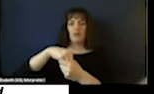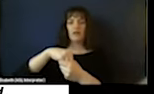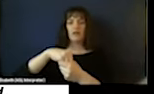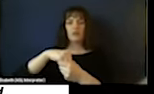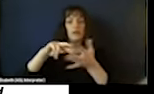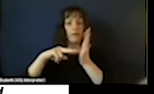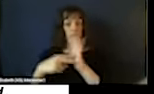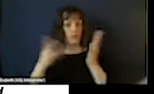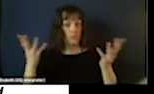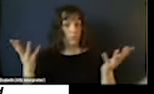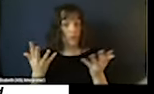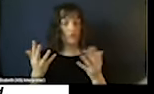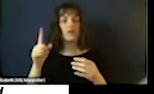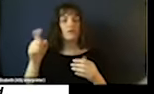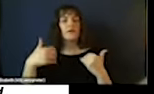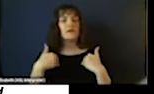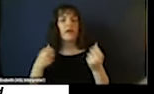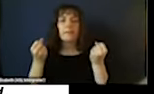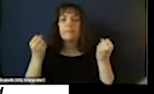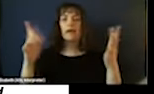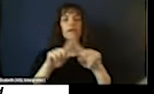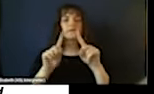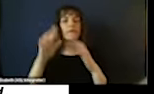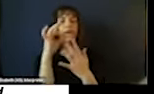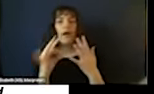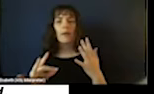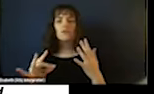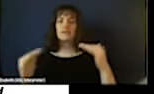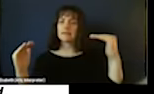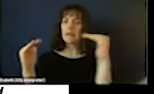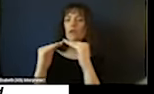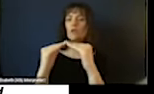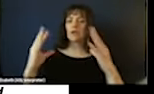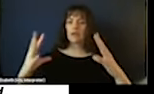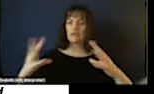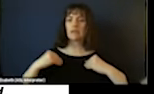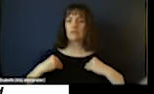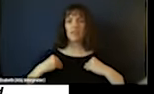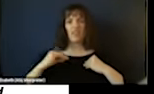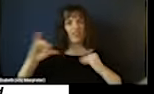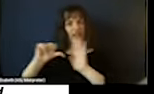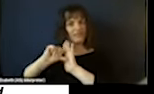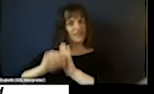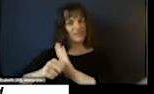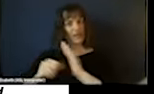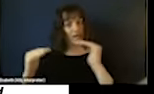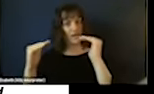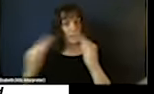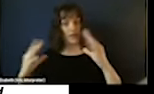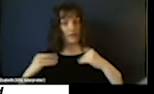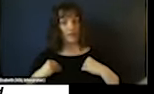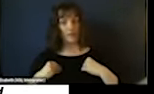multiple and equally accepted ways to participate. The equally accepted part is very important. You don't want to have